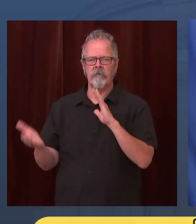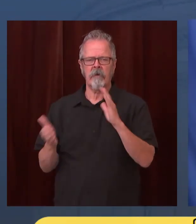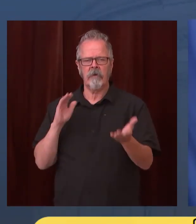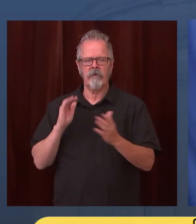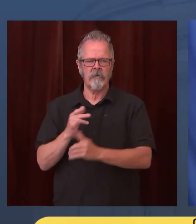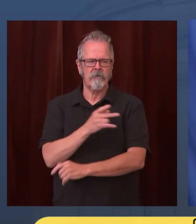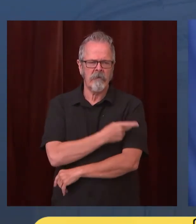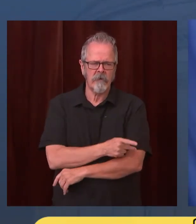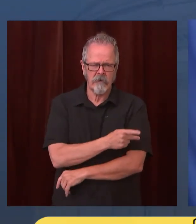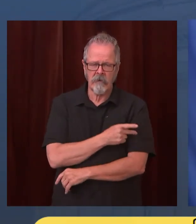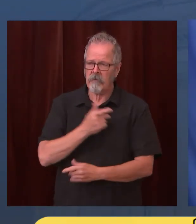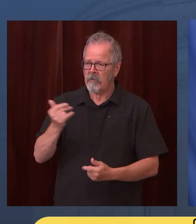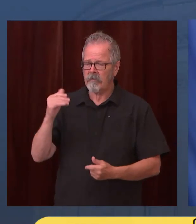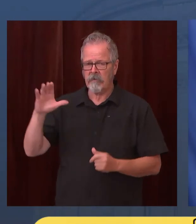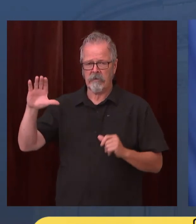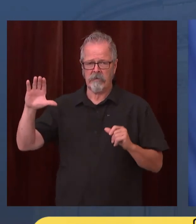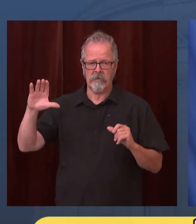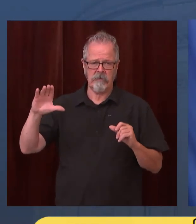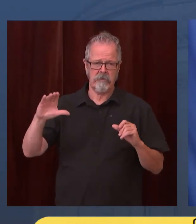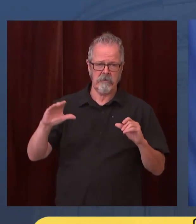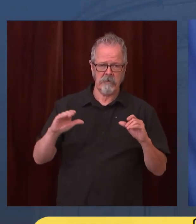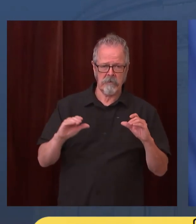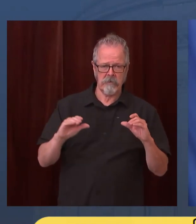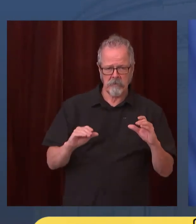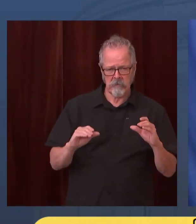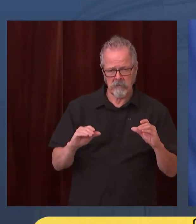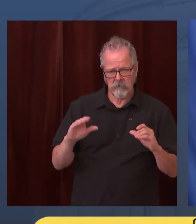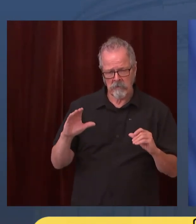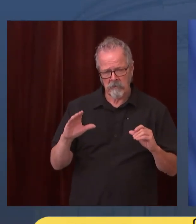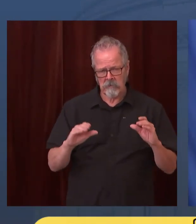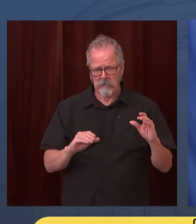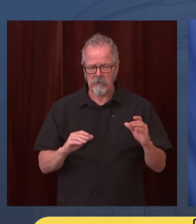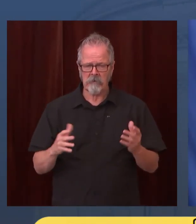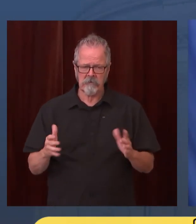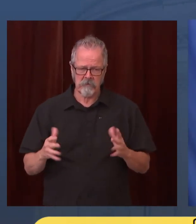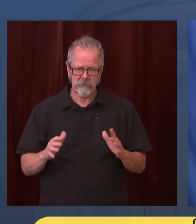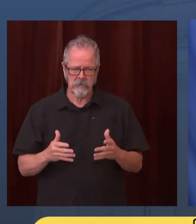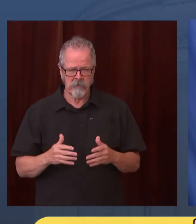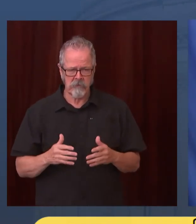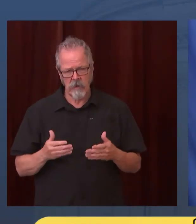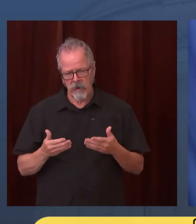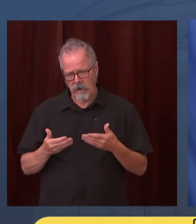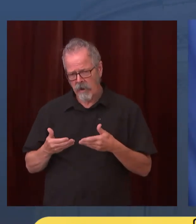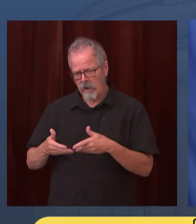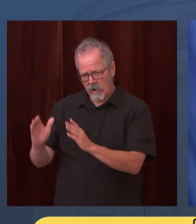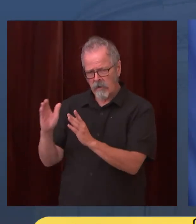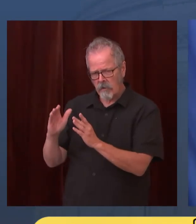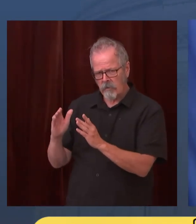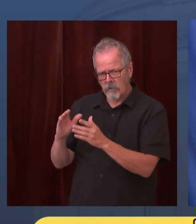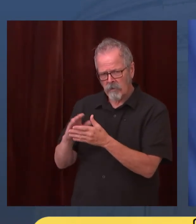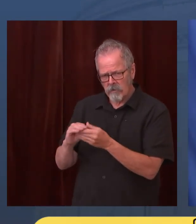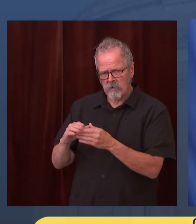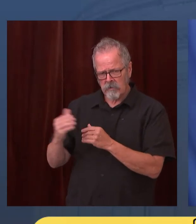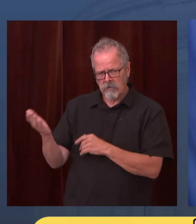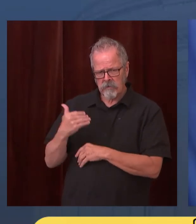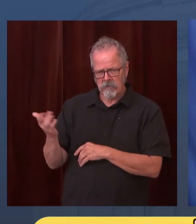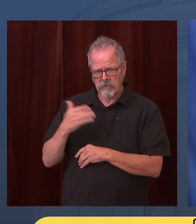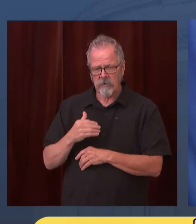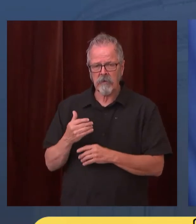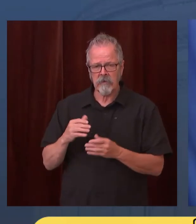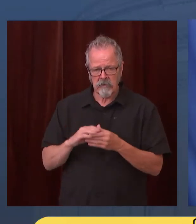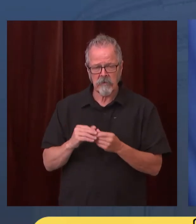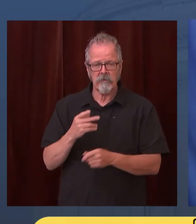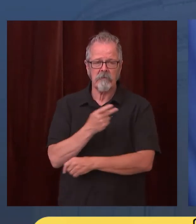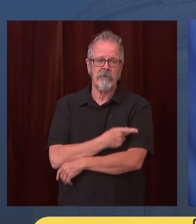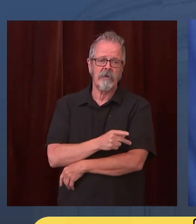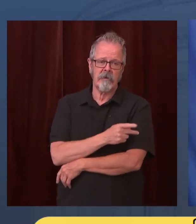that hospital. But we are not, when you look at the true definition of crisis standards of care, we're not at that point. And certainly we